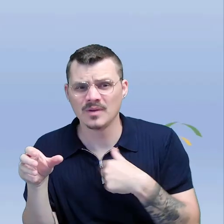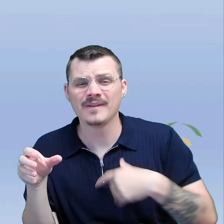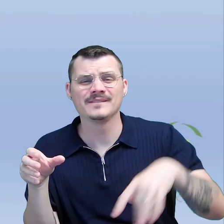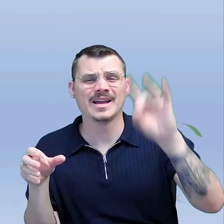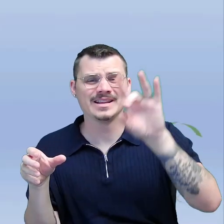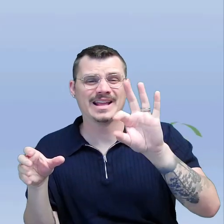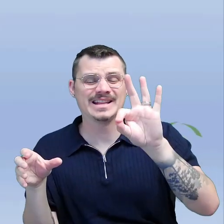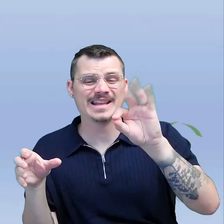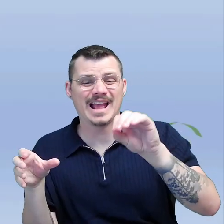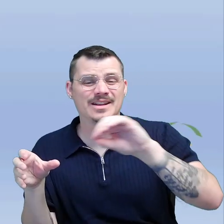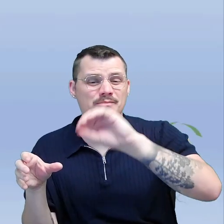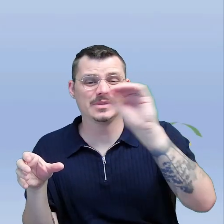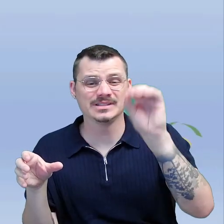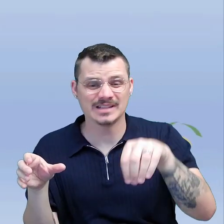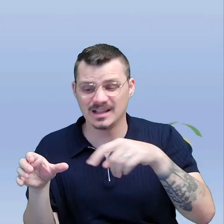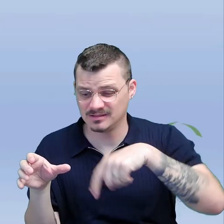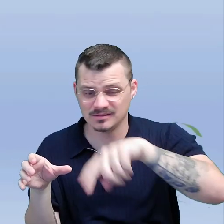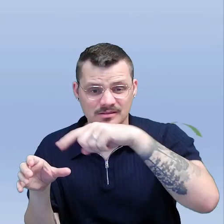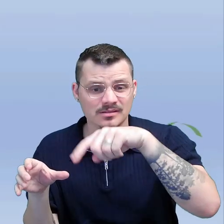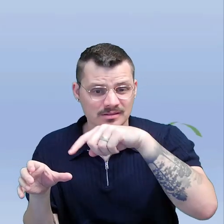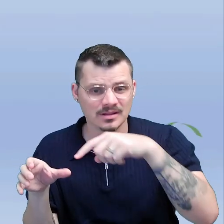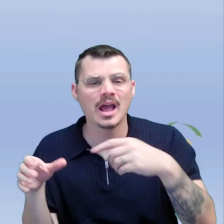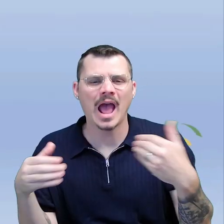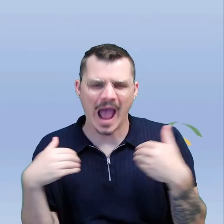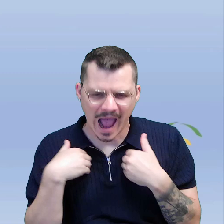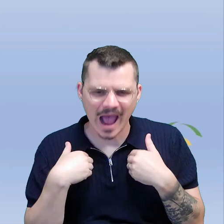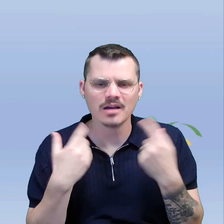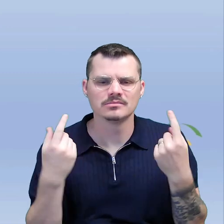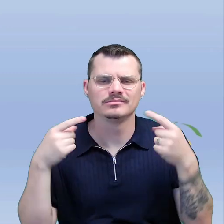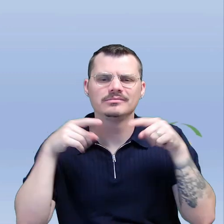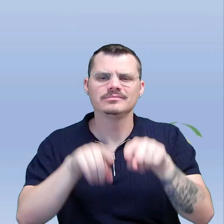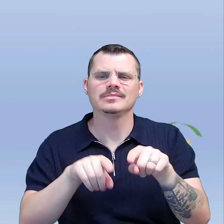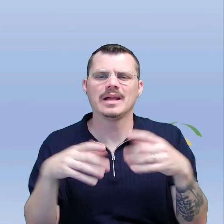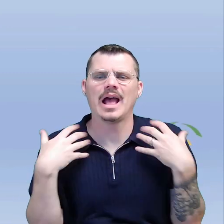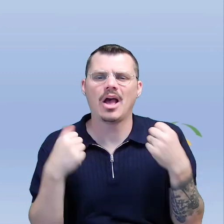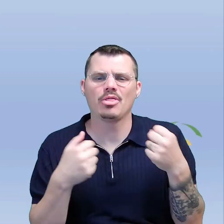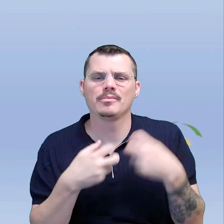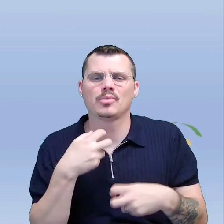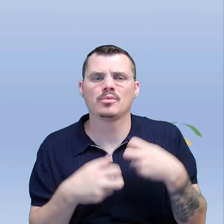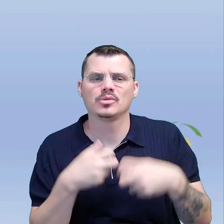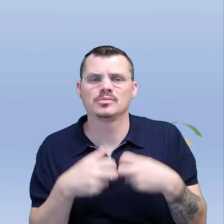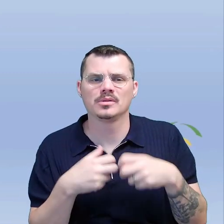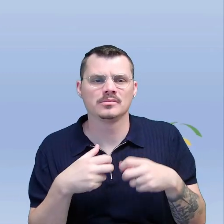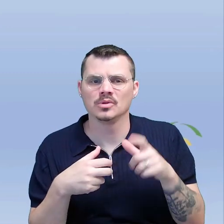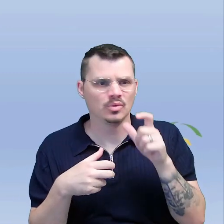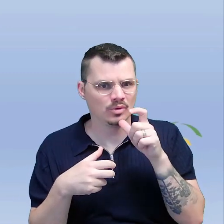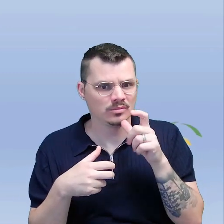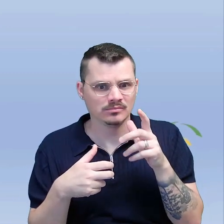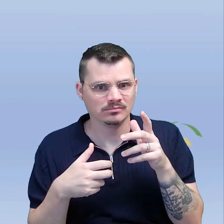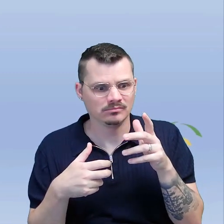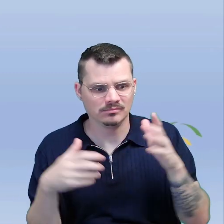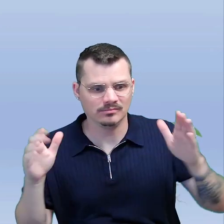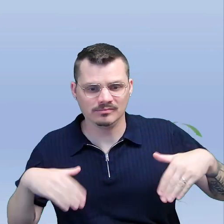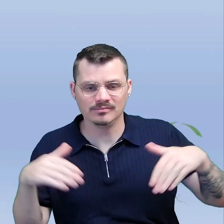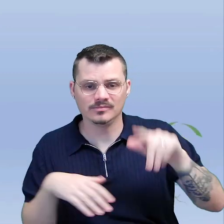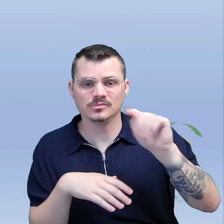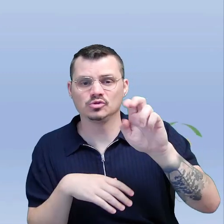90% of those people had co-occurring health problems that were not being